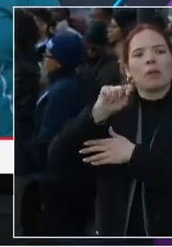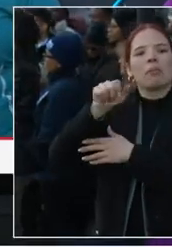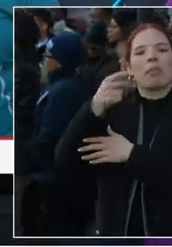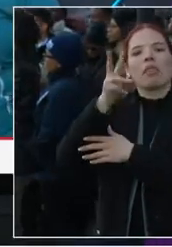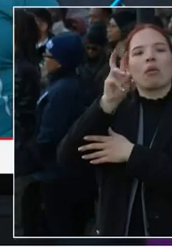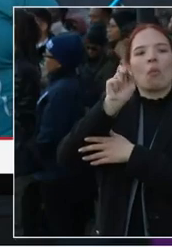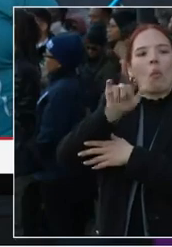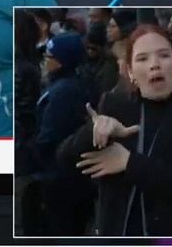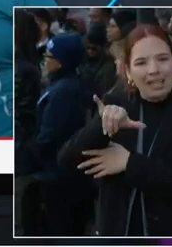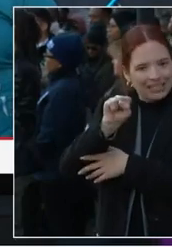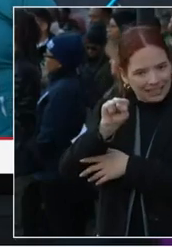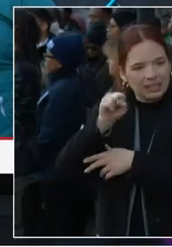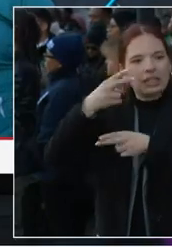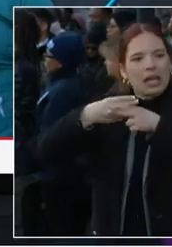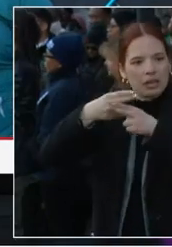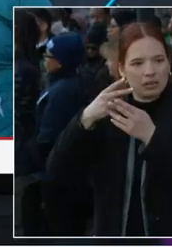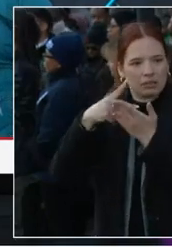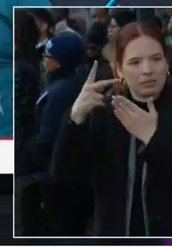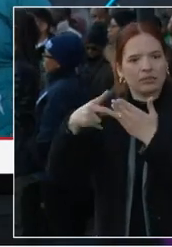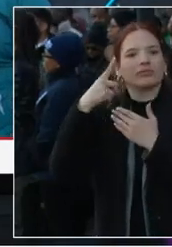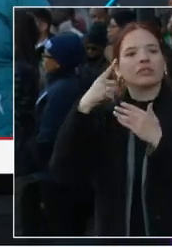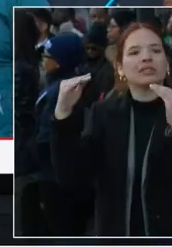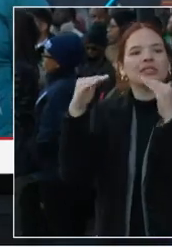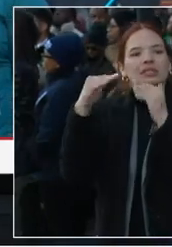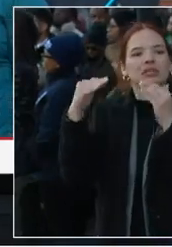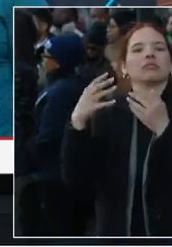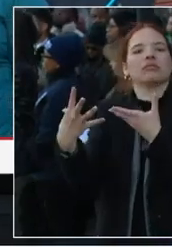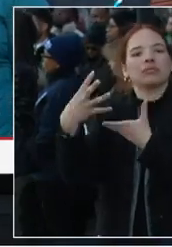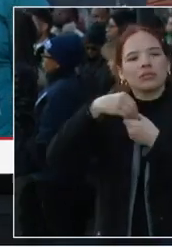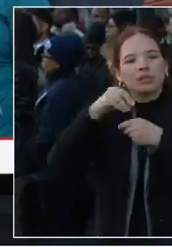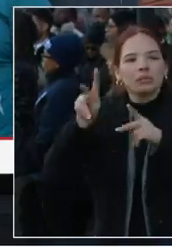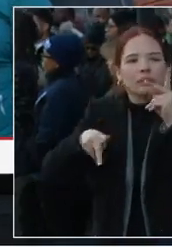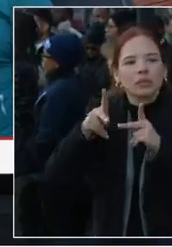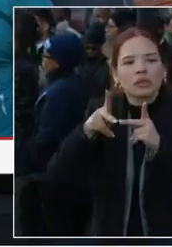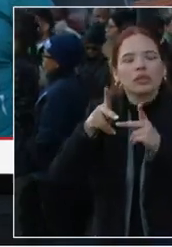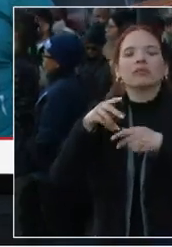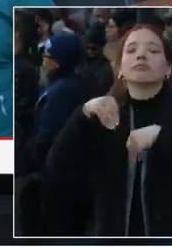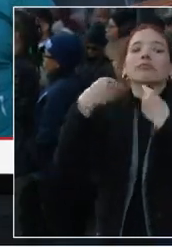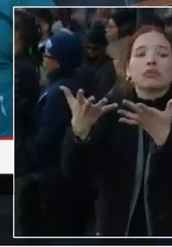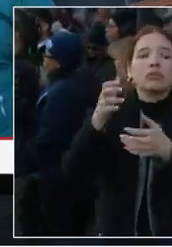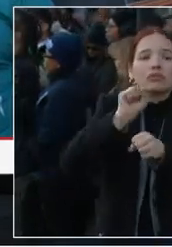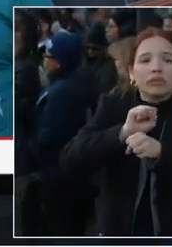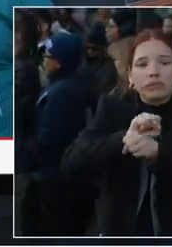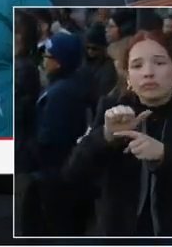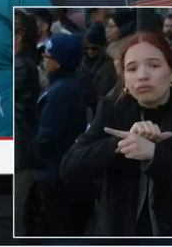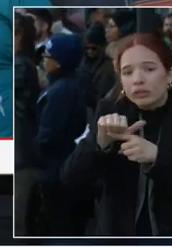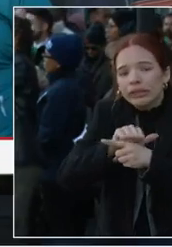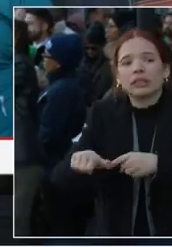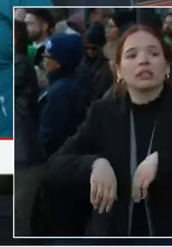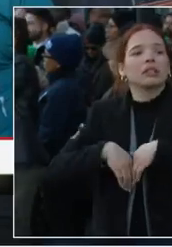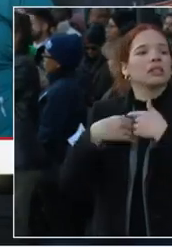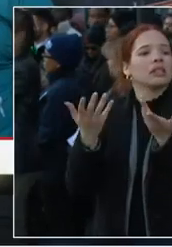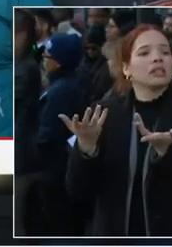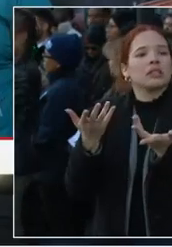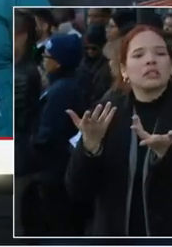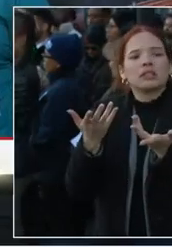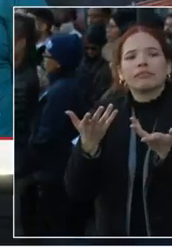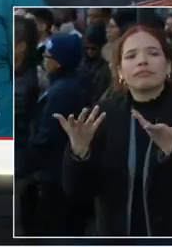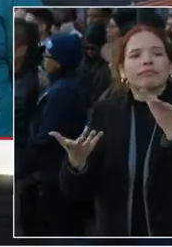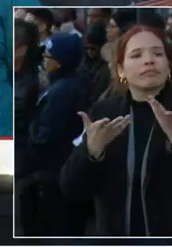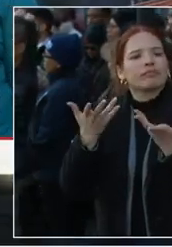people. It provides both job training, but also critical behavioral